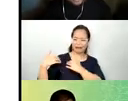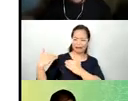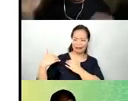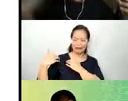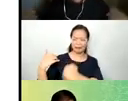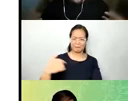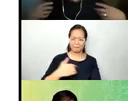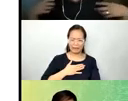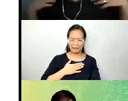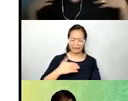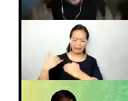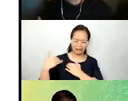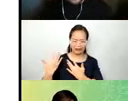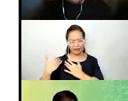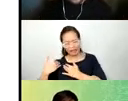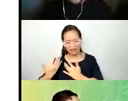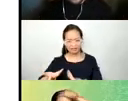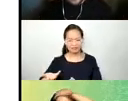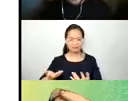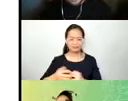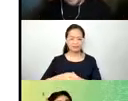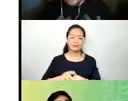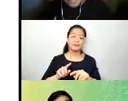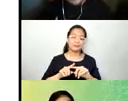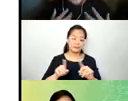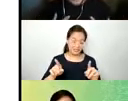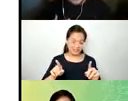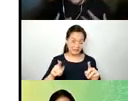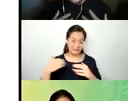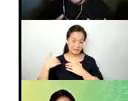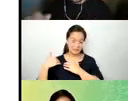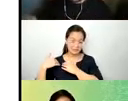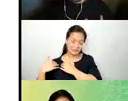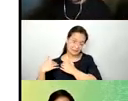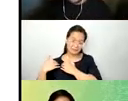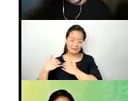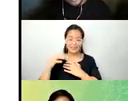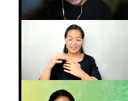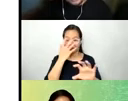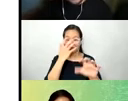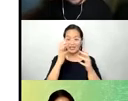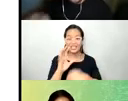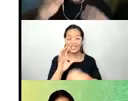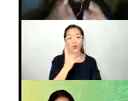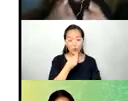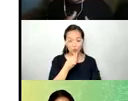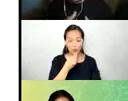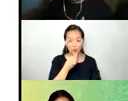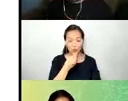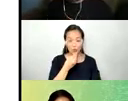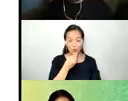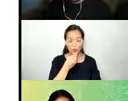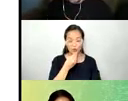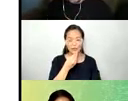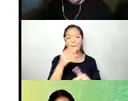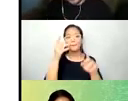Well. The weight of empathy, I believe, rests on the person empathizing. Ikaw yung